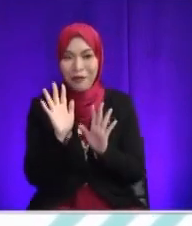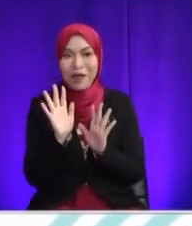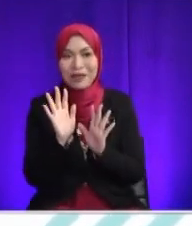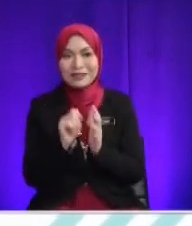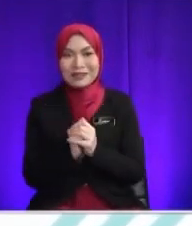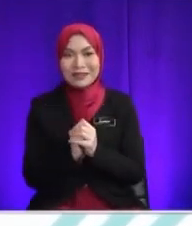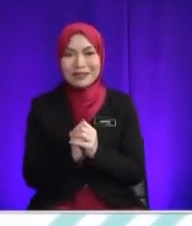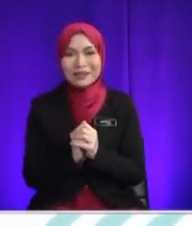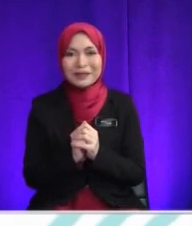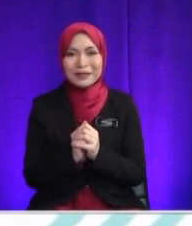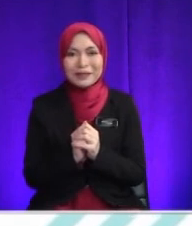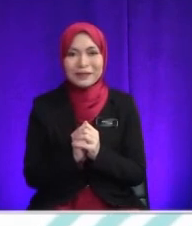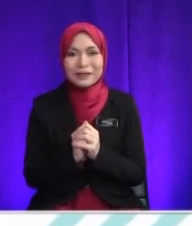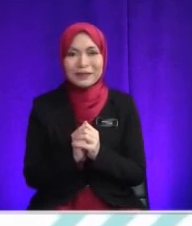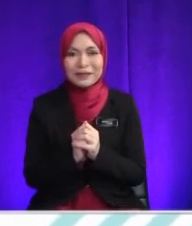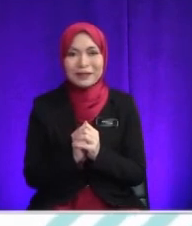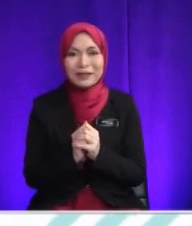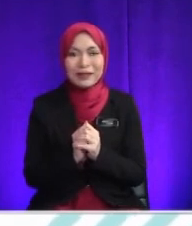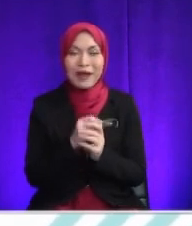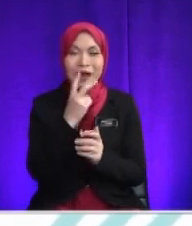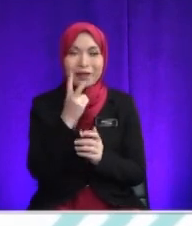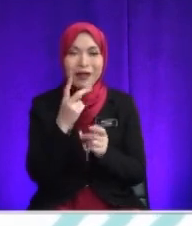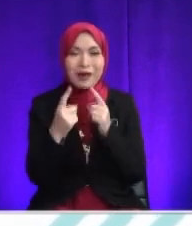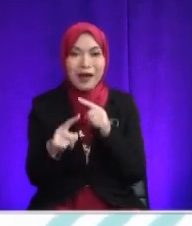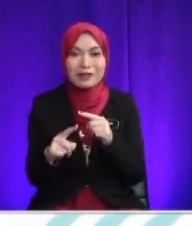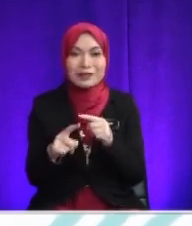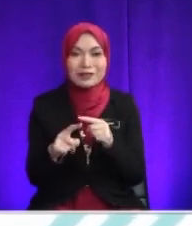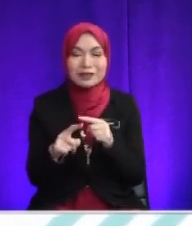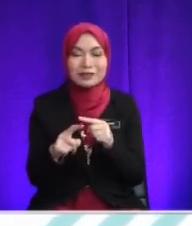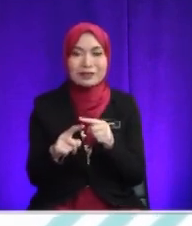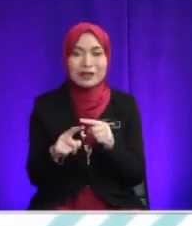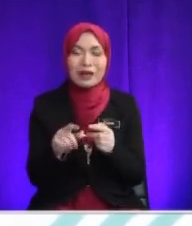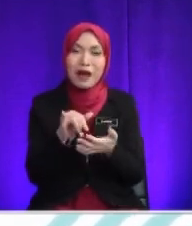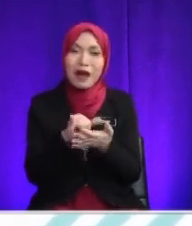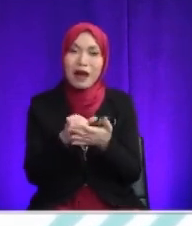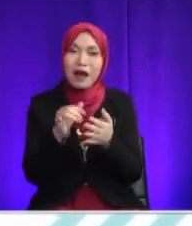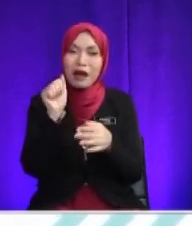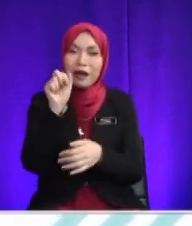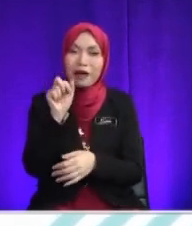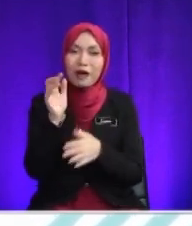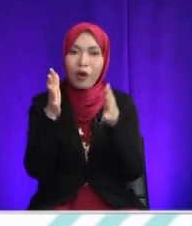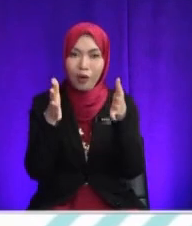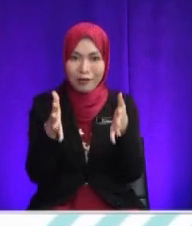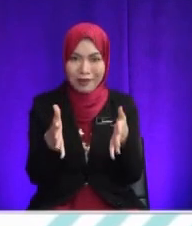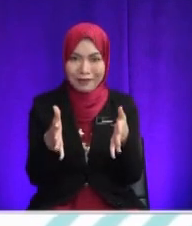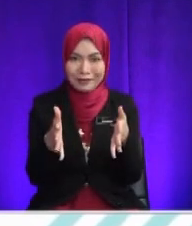Okay, good job. Okay. So arsonist is a person who goes onto someone's land without